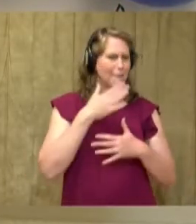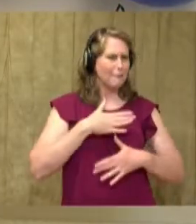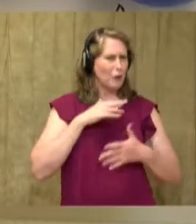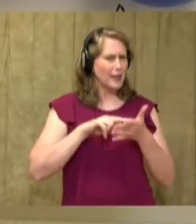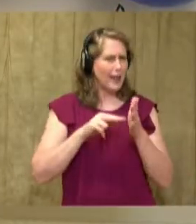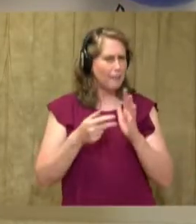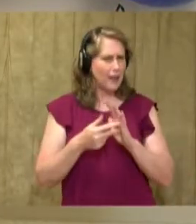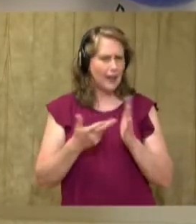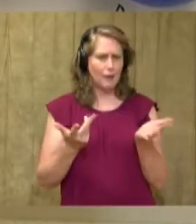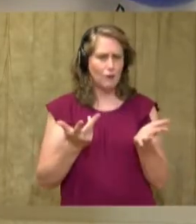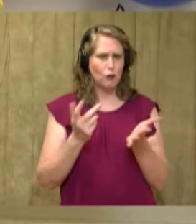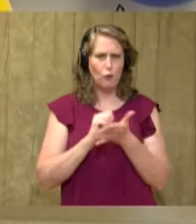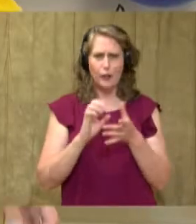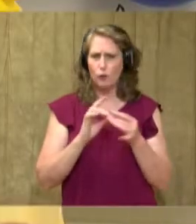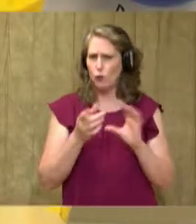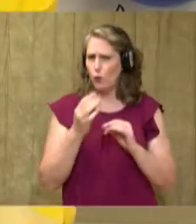mean?